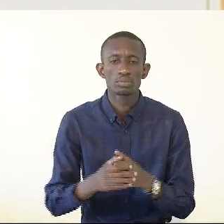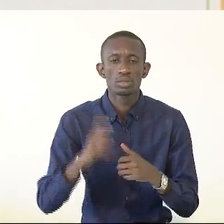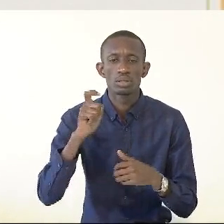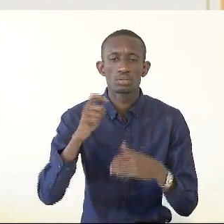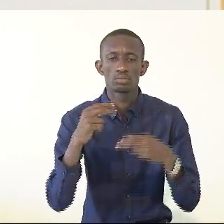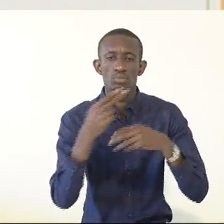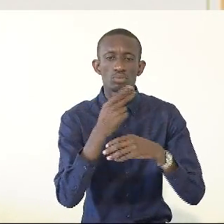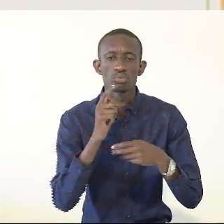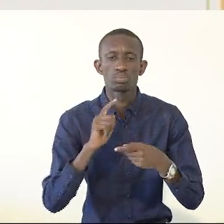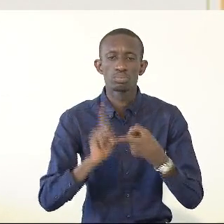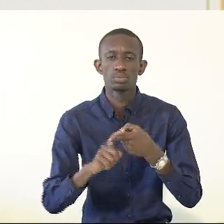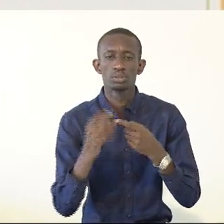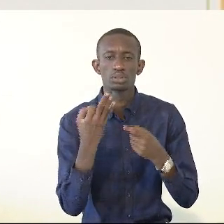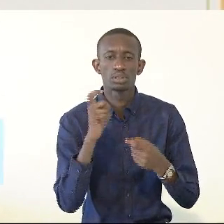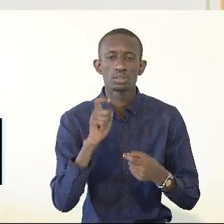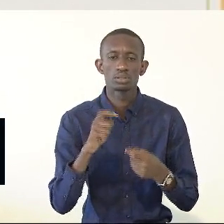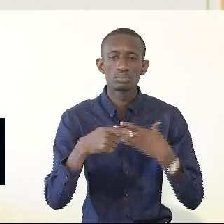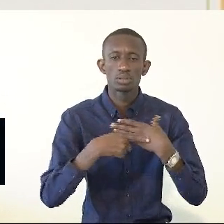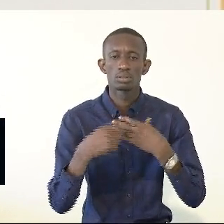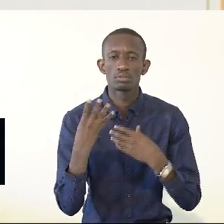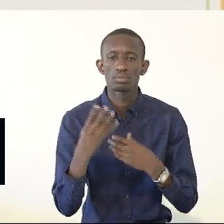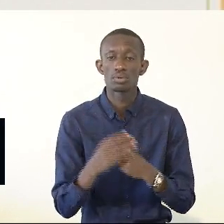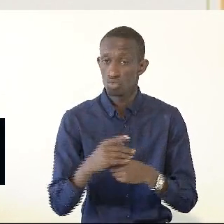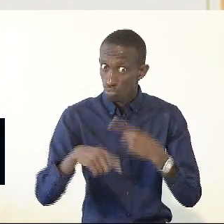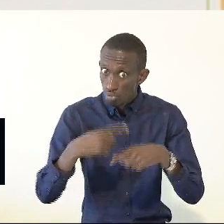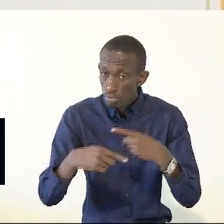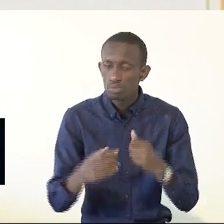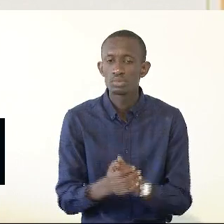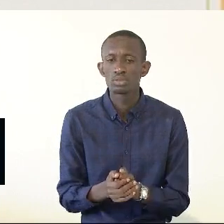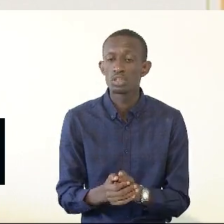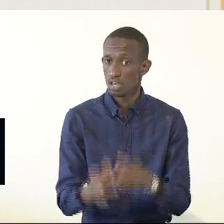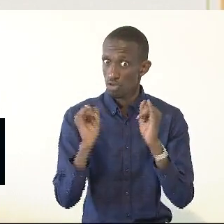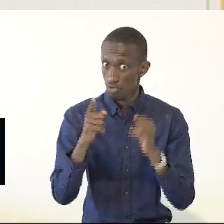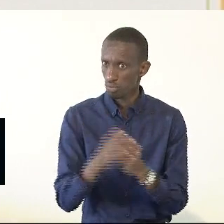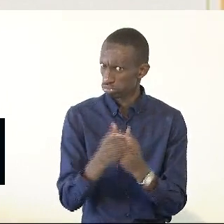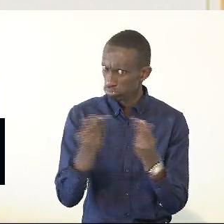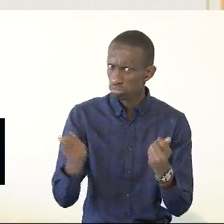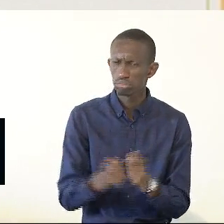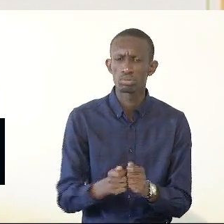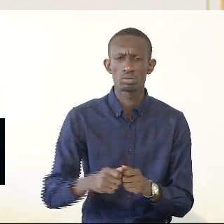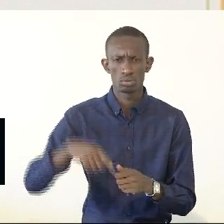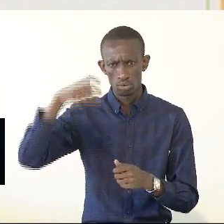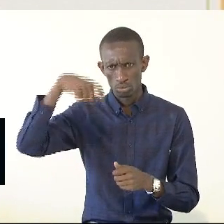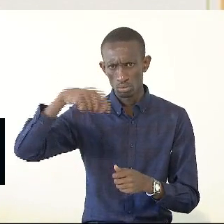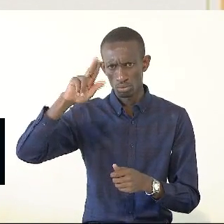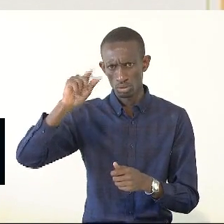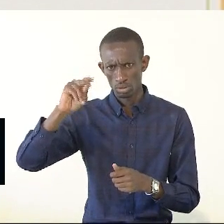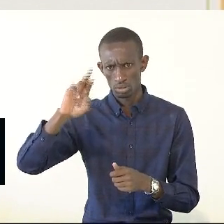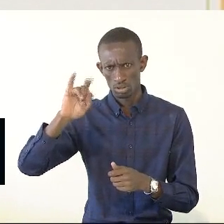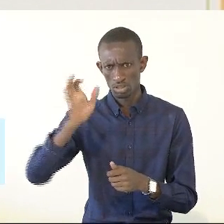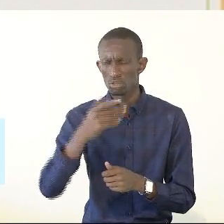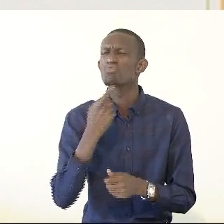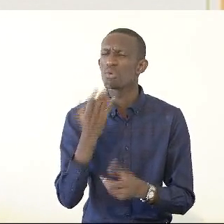4 for the values. Every time when you are solving a quadratic equation, you need to have the values to